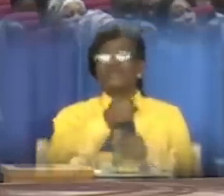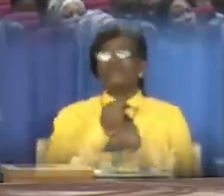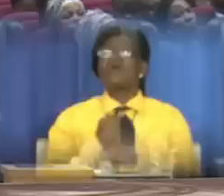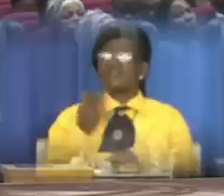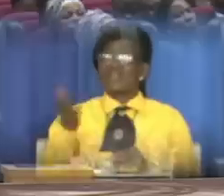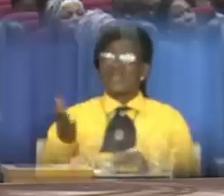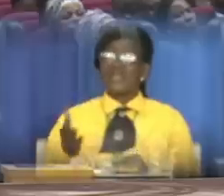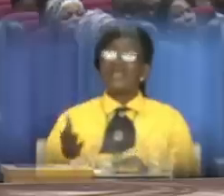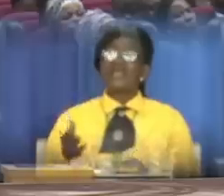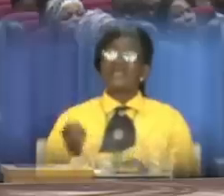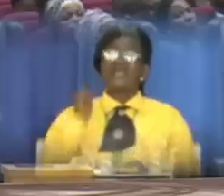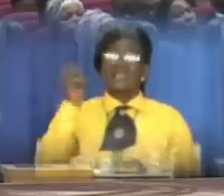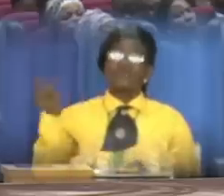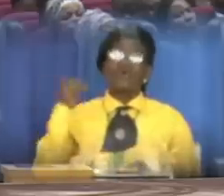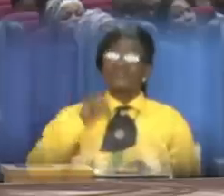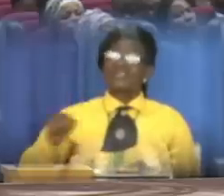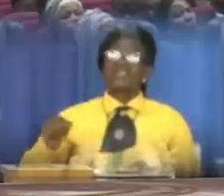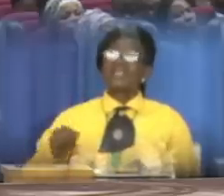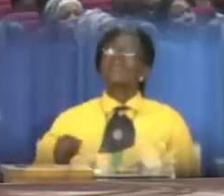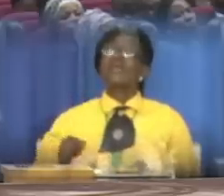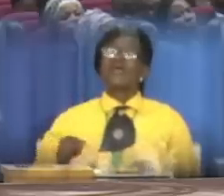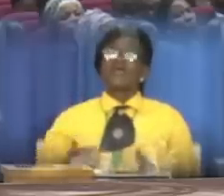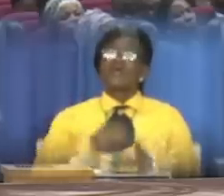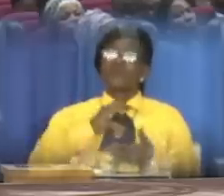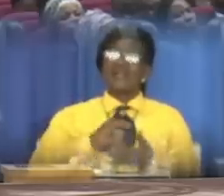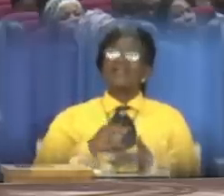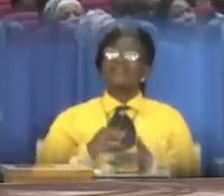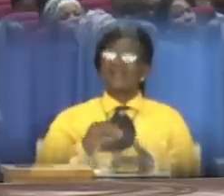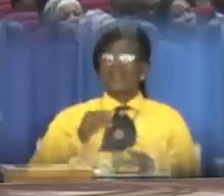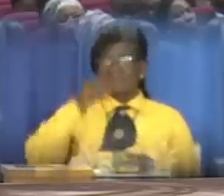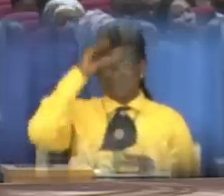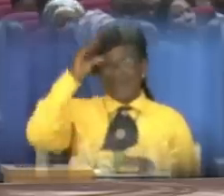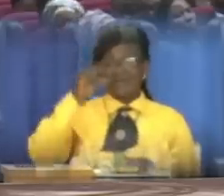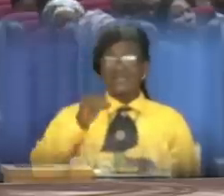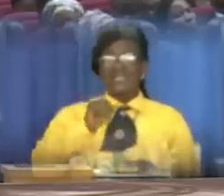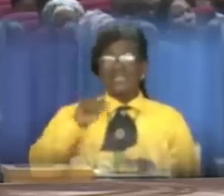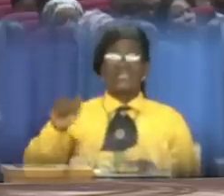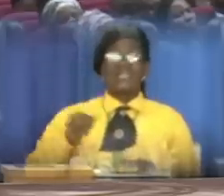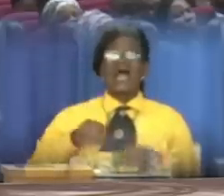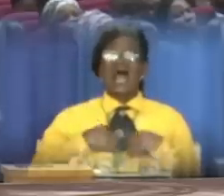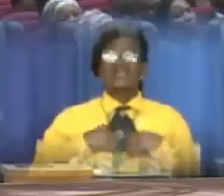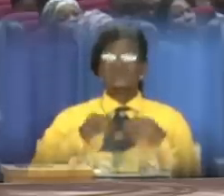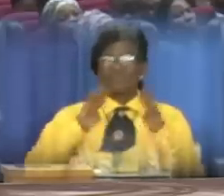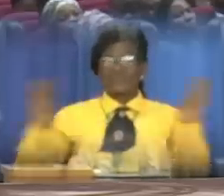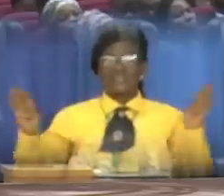to himself, big room, all the comfort.